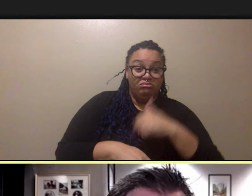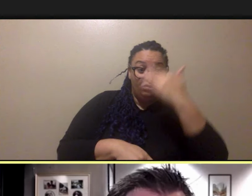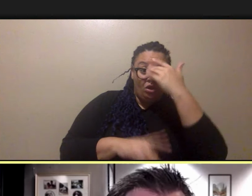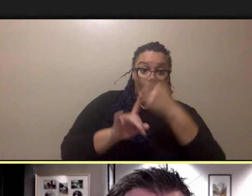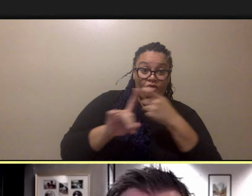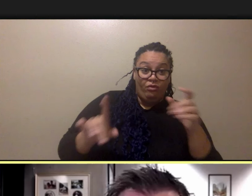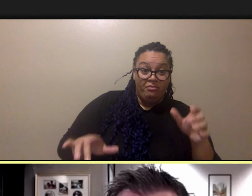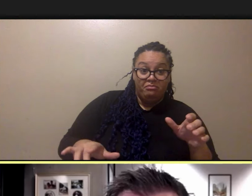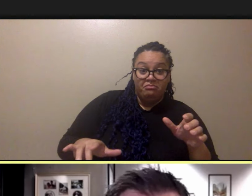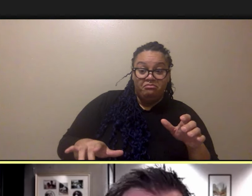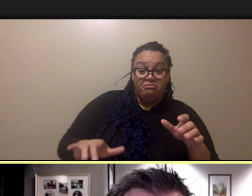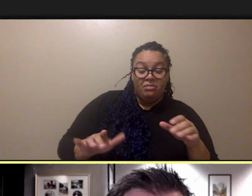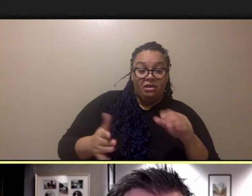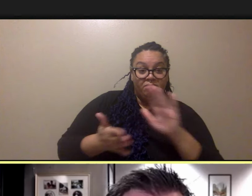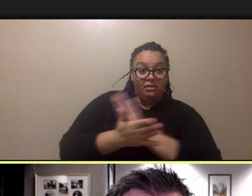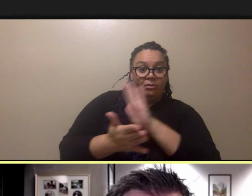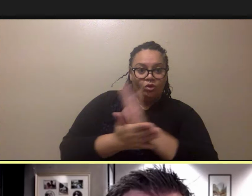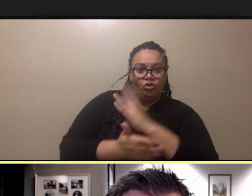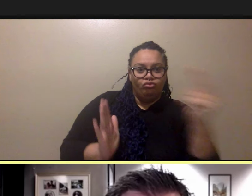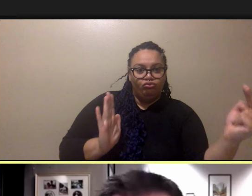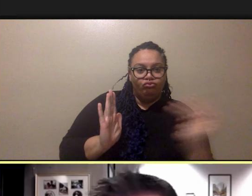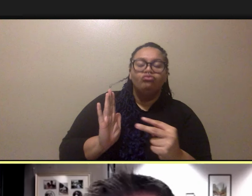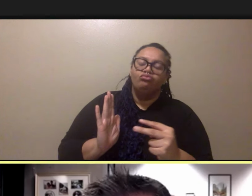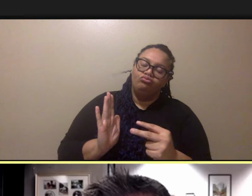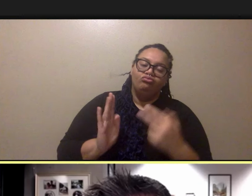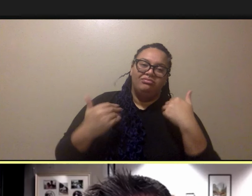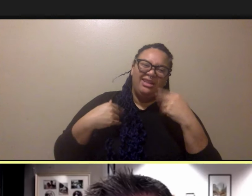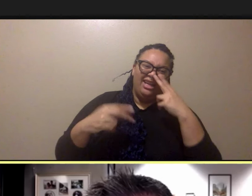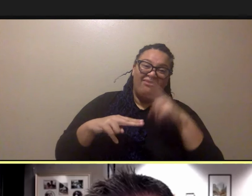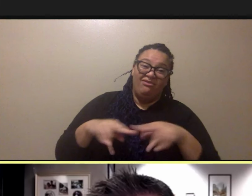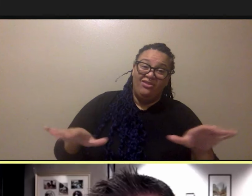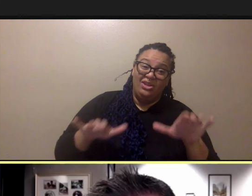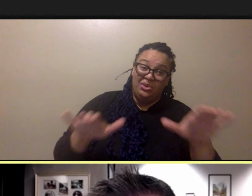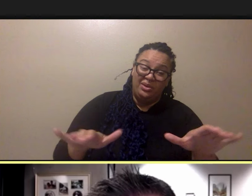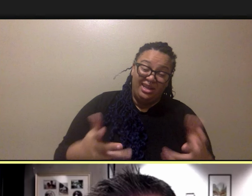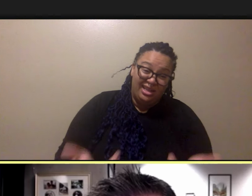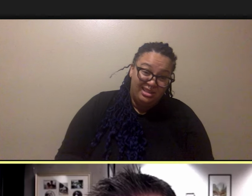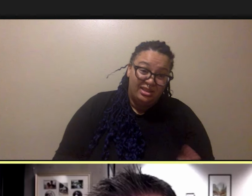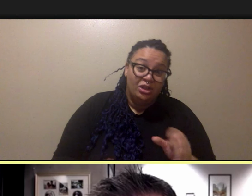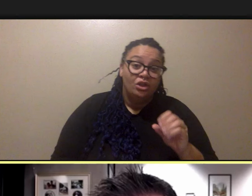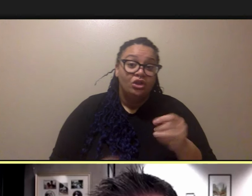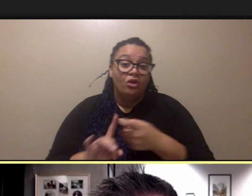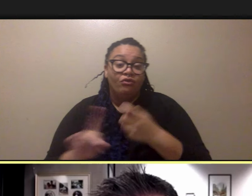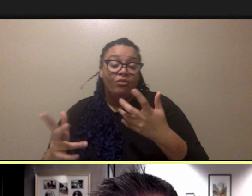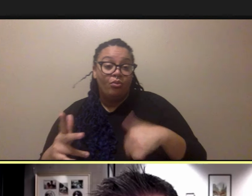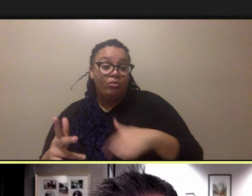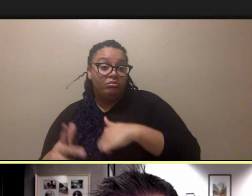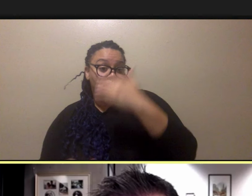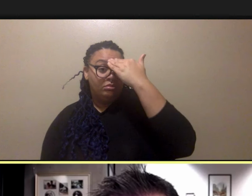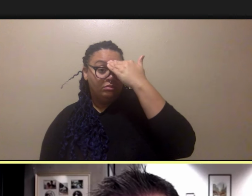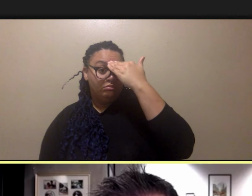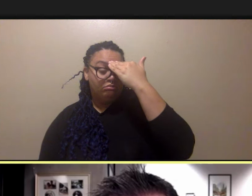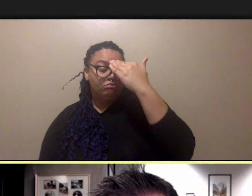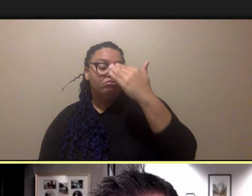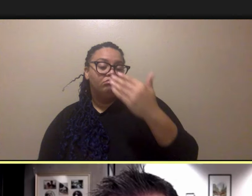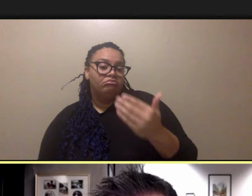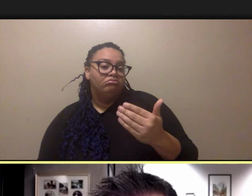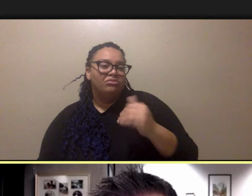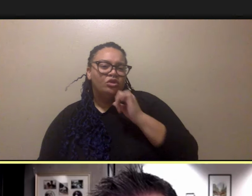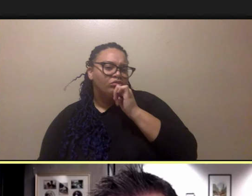doing it. They got along really well. So from what we can tell, there was